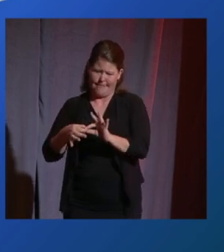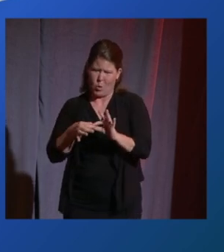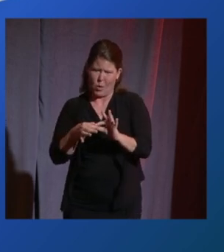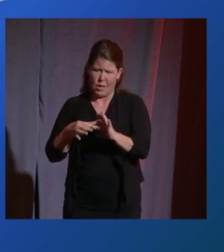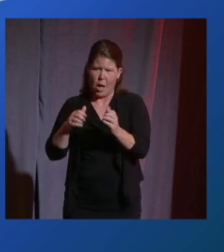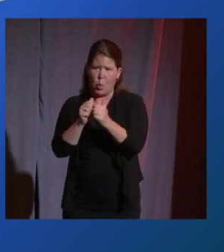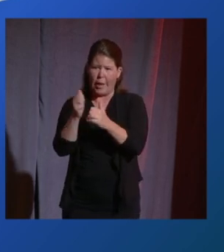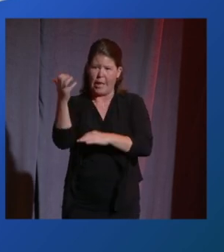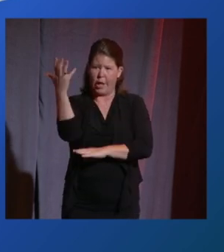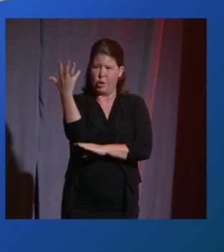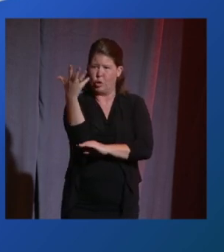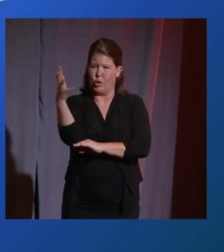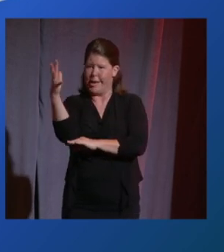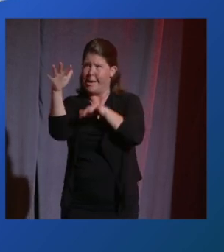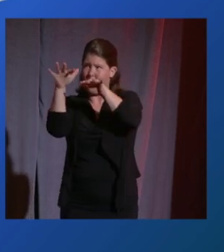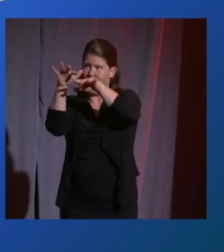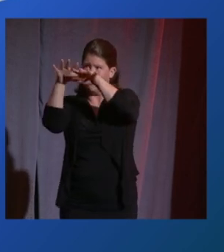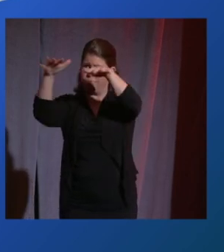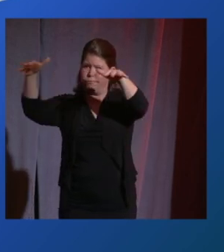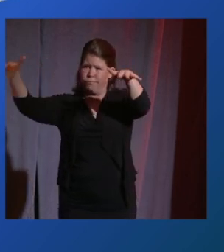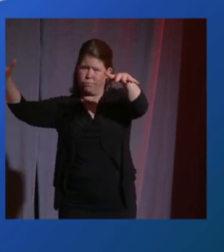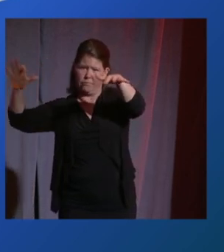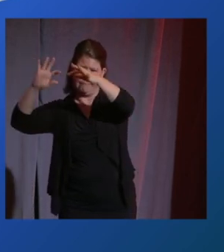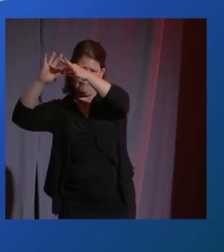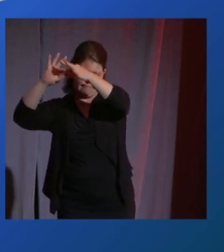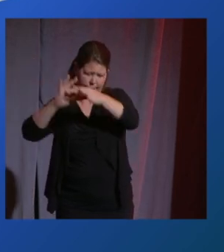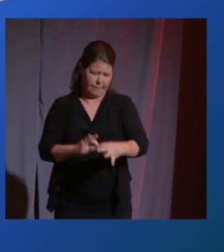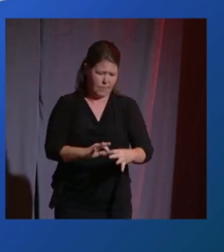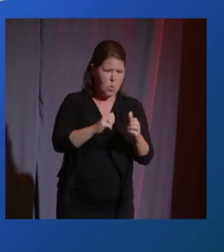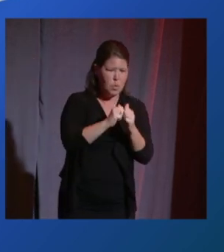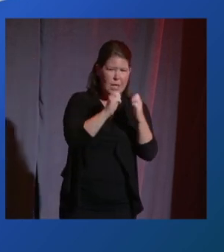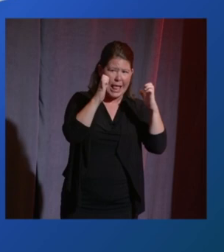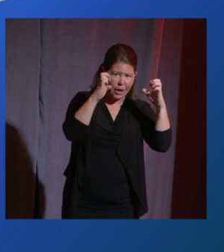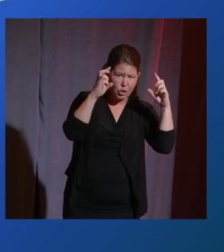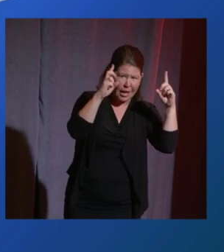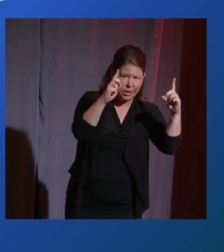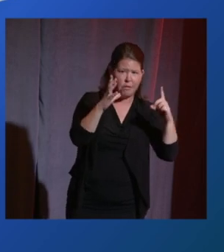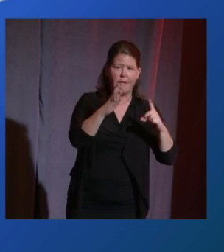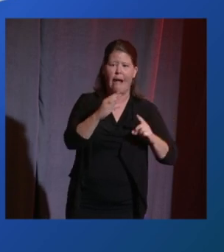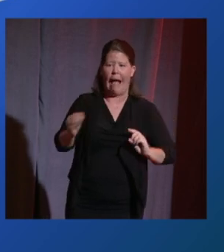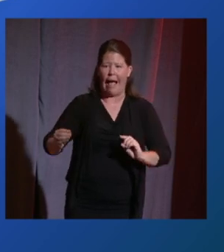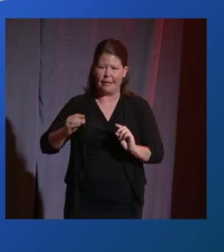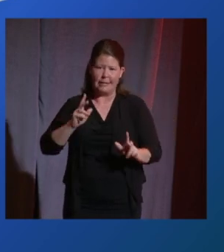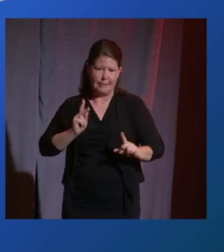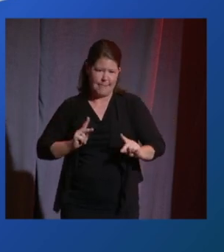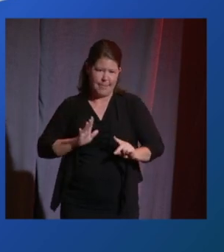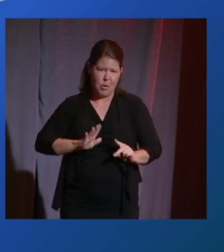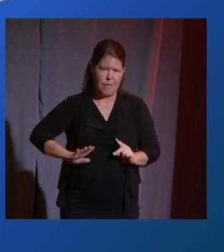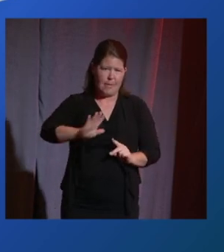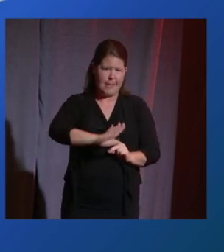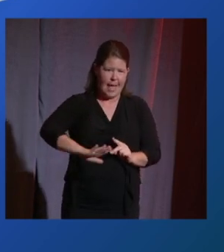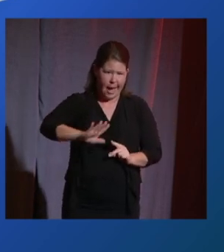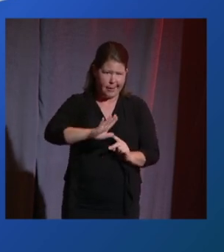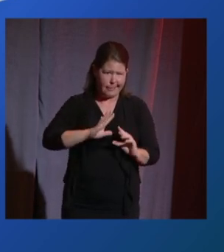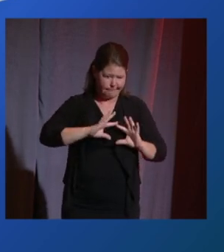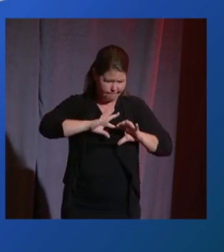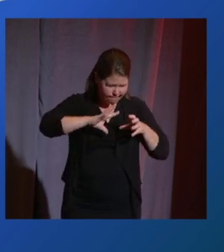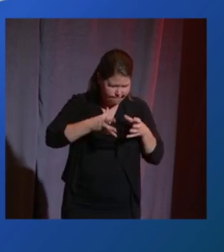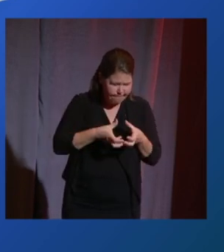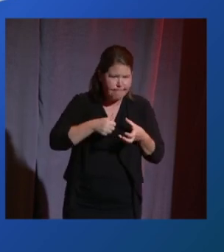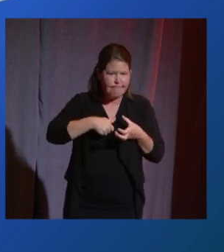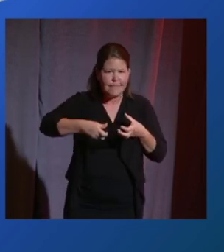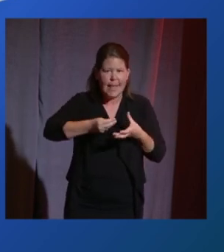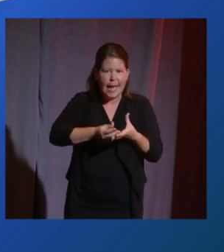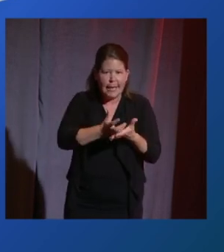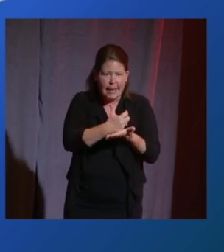canopy and and educational attainment in household income and different areas of the St Louis city